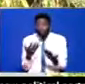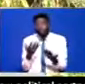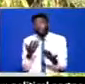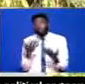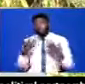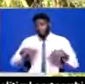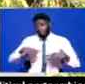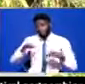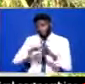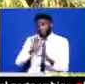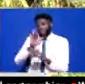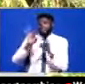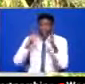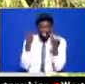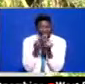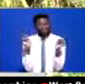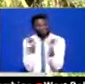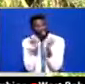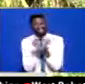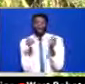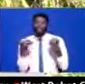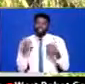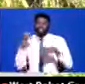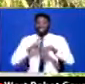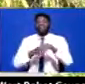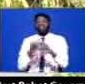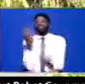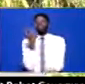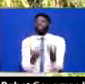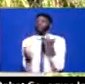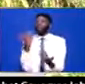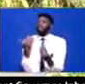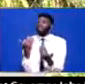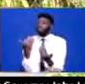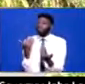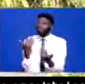injured in the inferno. Achola Simon for Sunday Express from Malanga village.